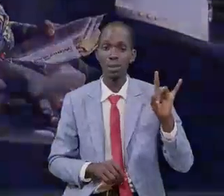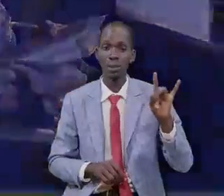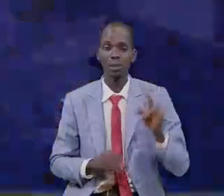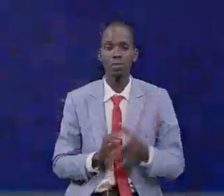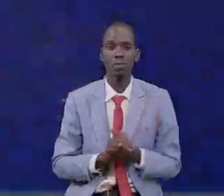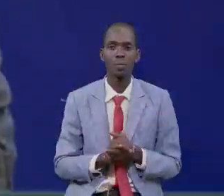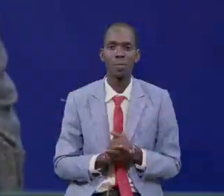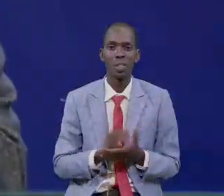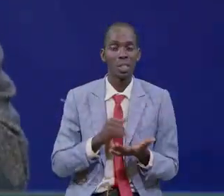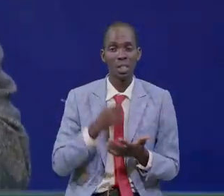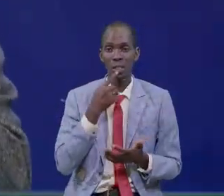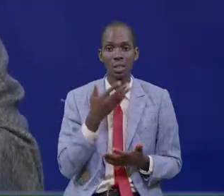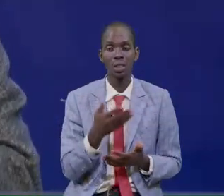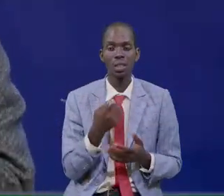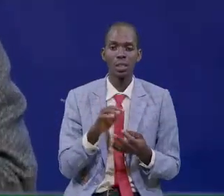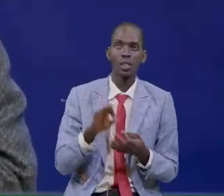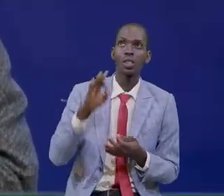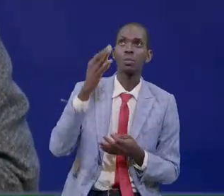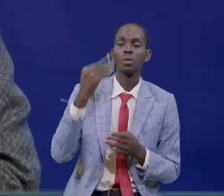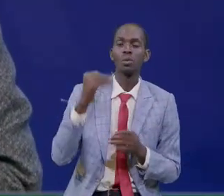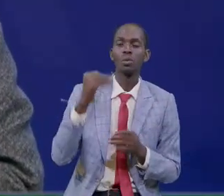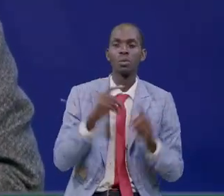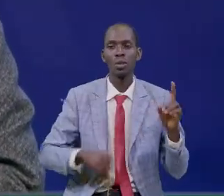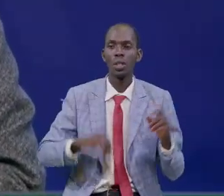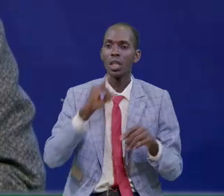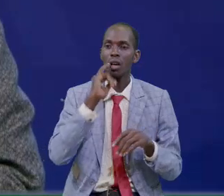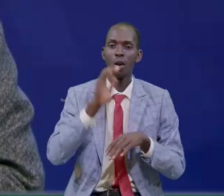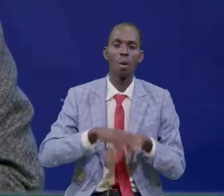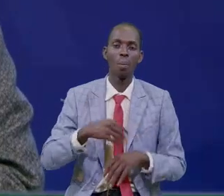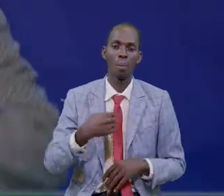the Spirit of the Lord is upon me,